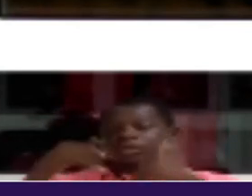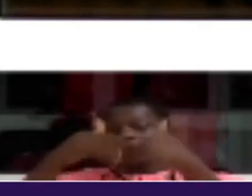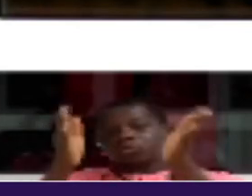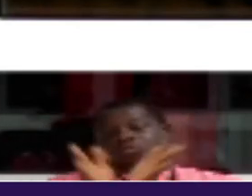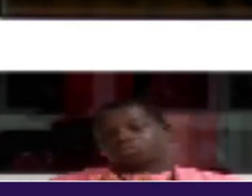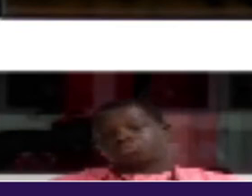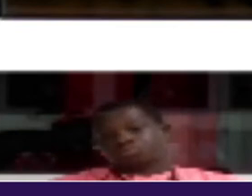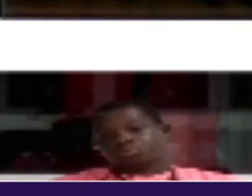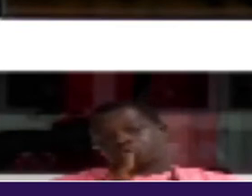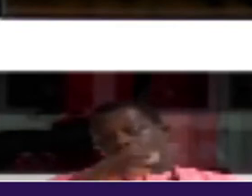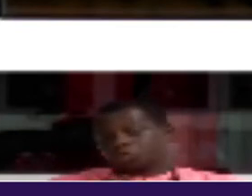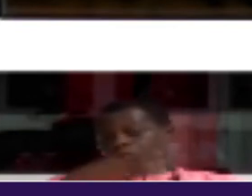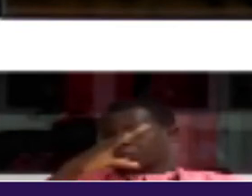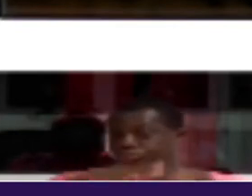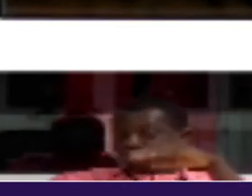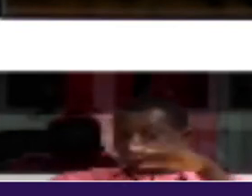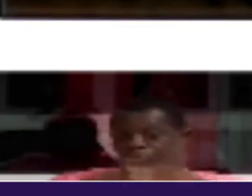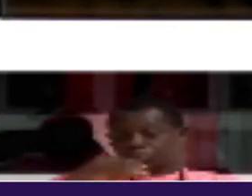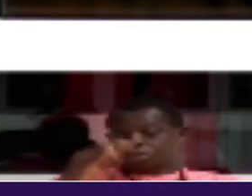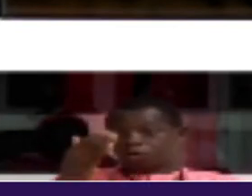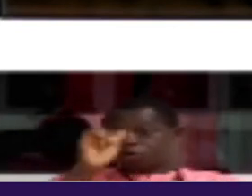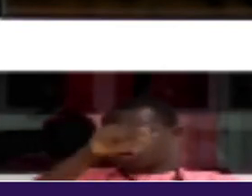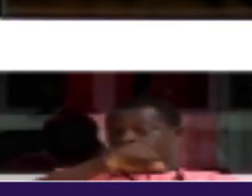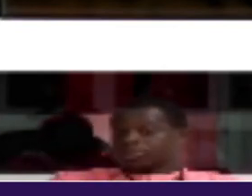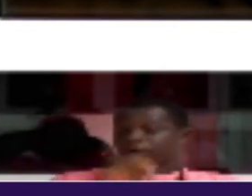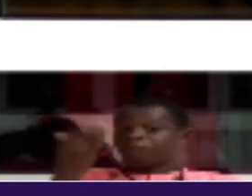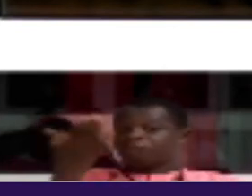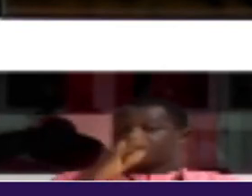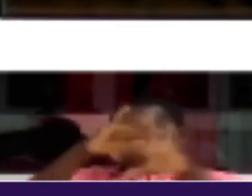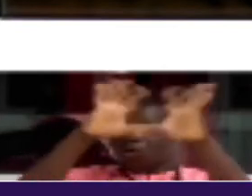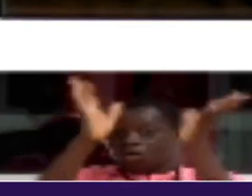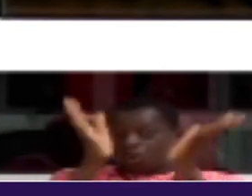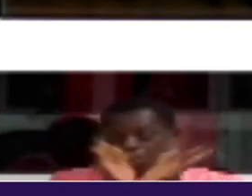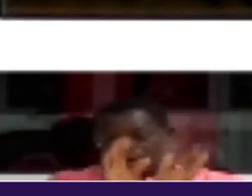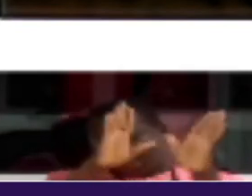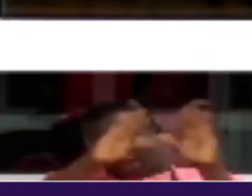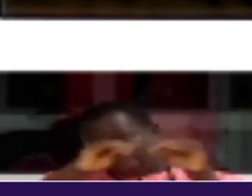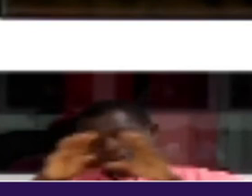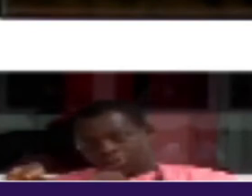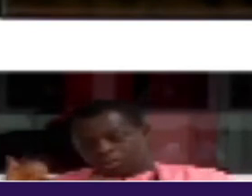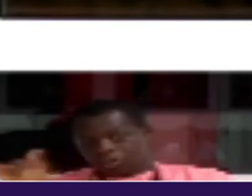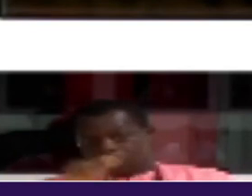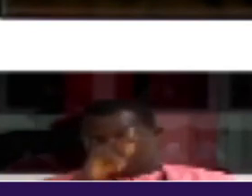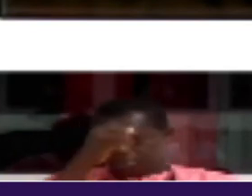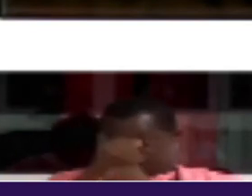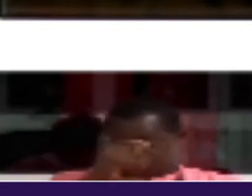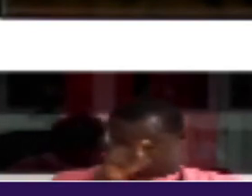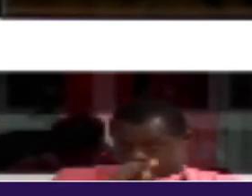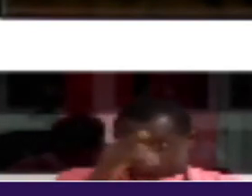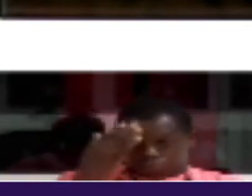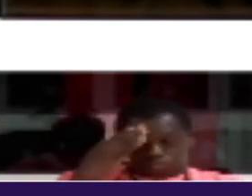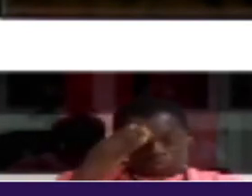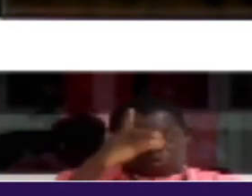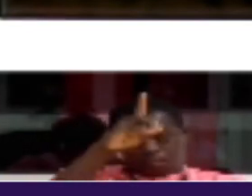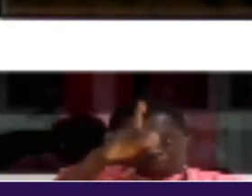to extricate yourself from all the activities which made you know that you are going to be part of a